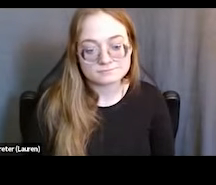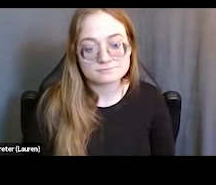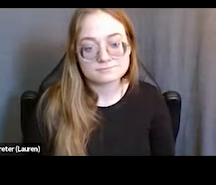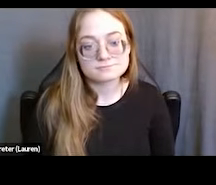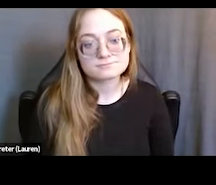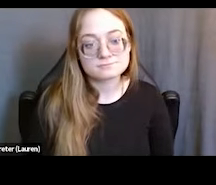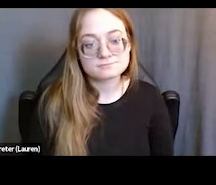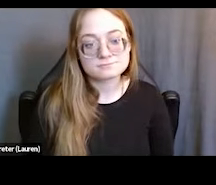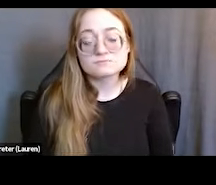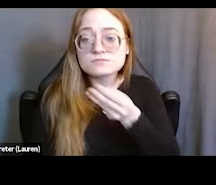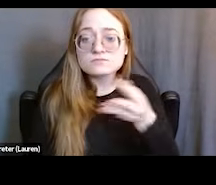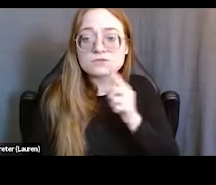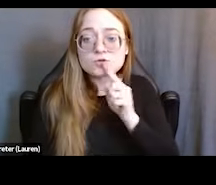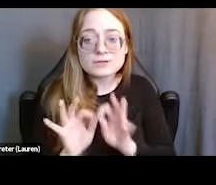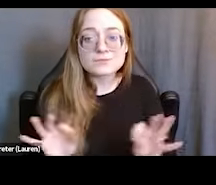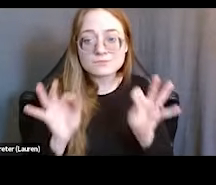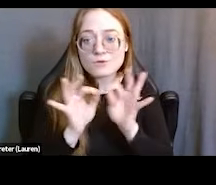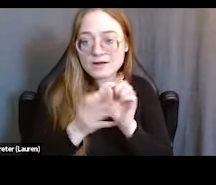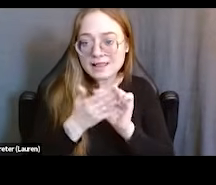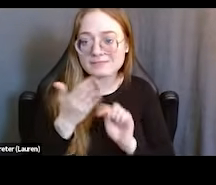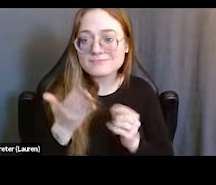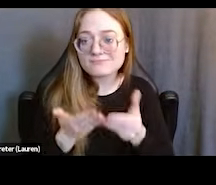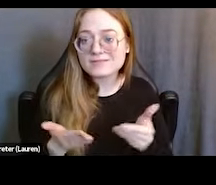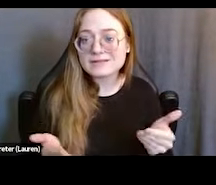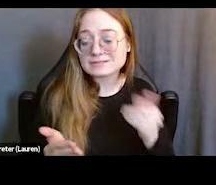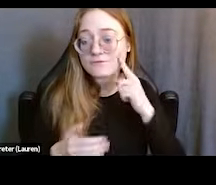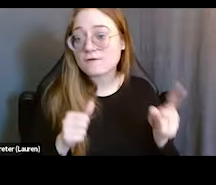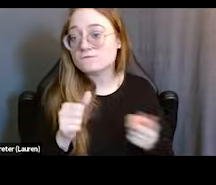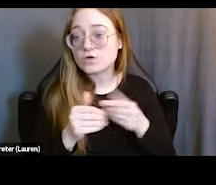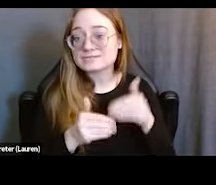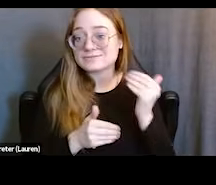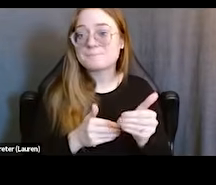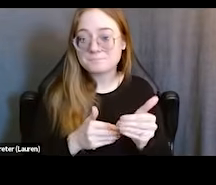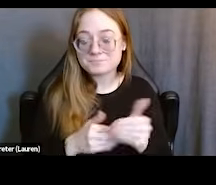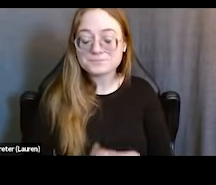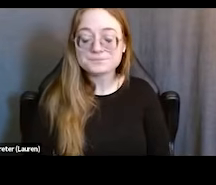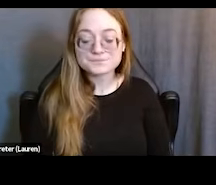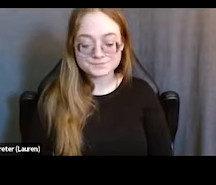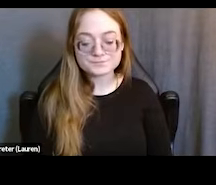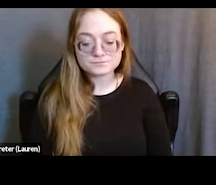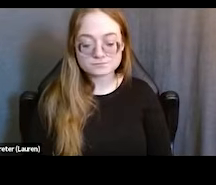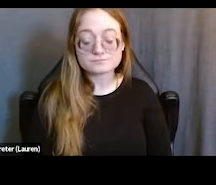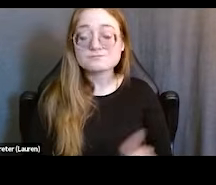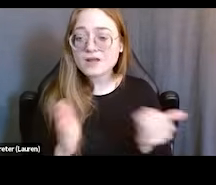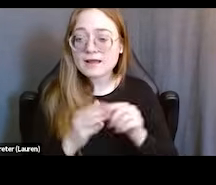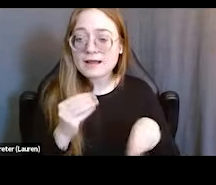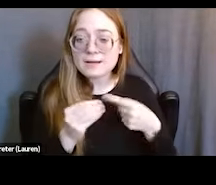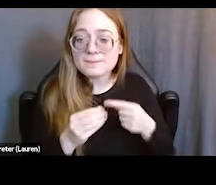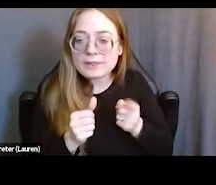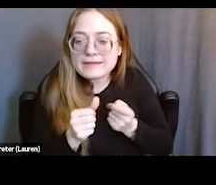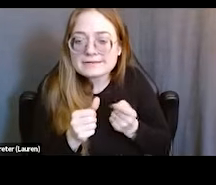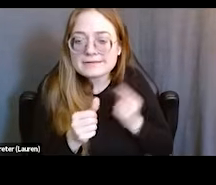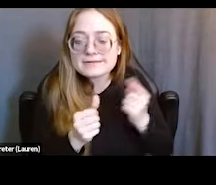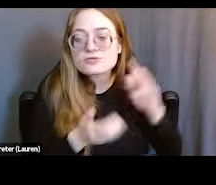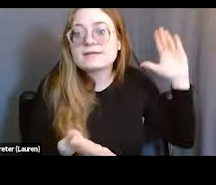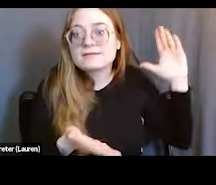There's a couple of really important things in terms of that first step is really about initial de-escalation. I just wanted to talk